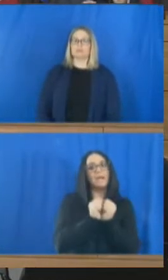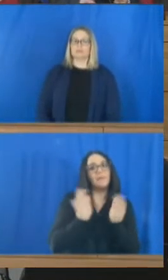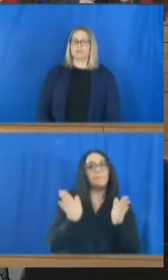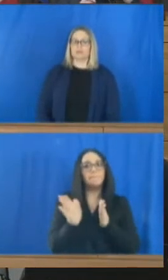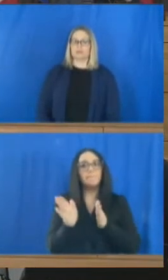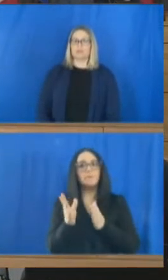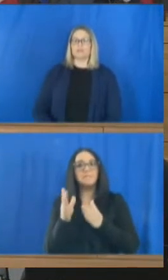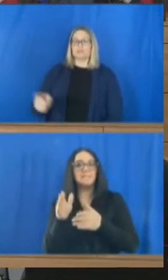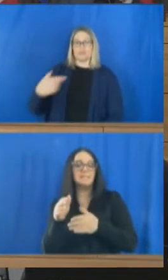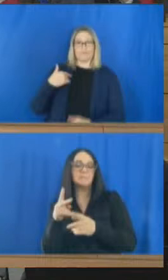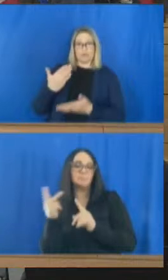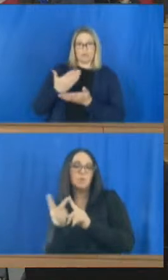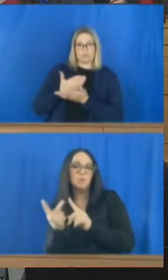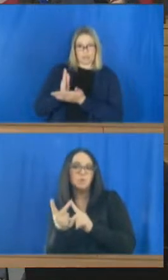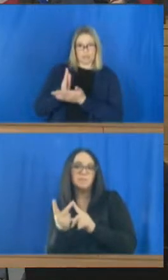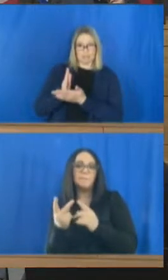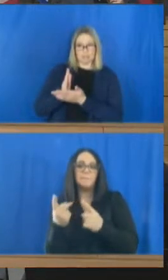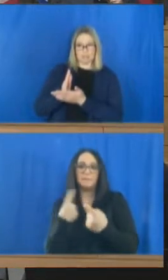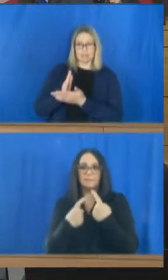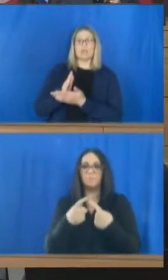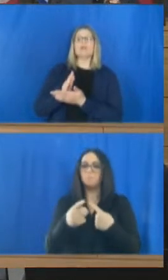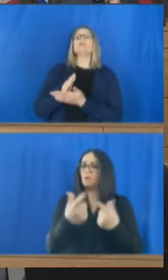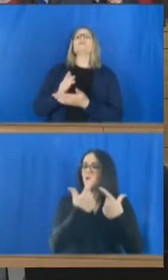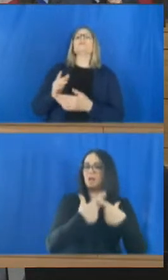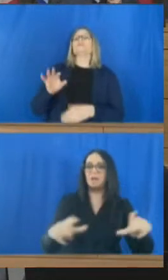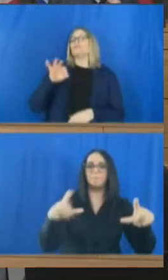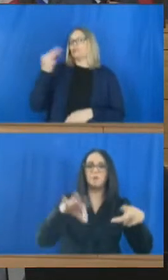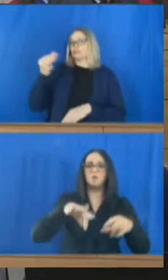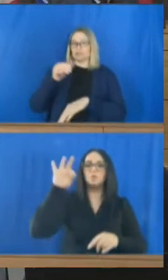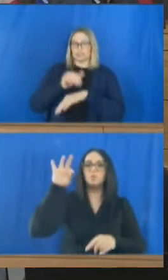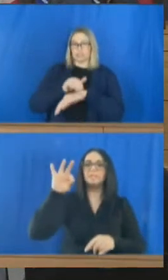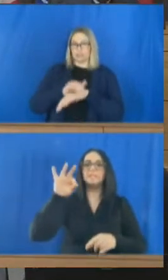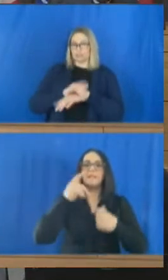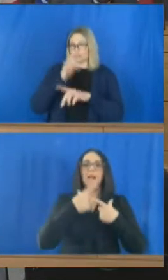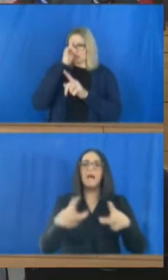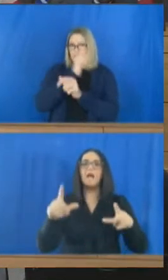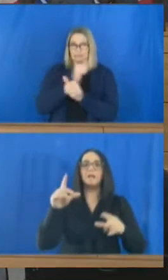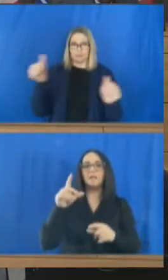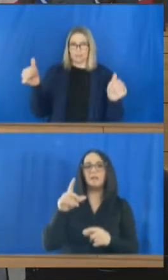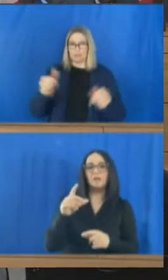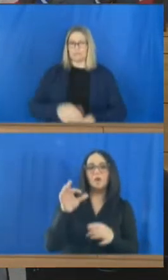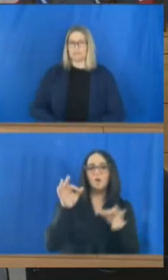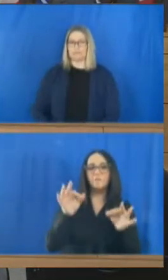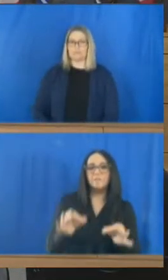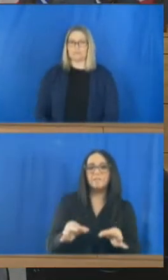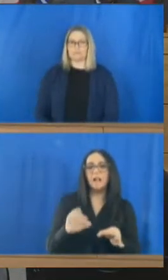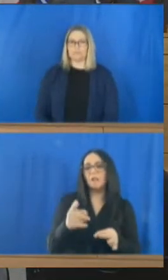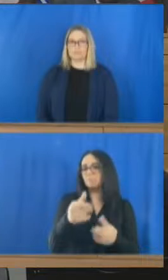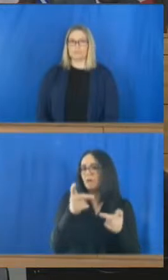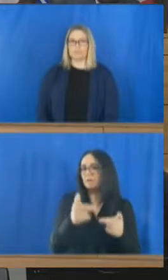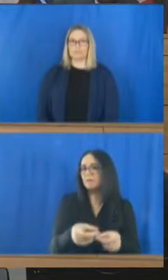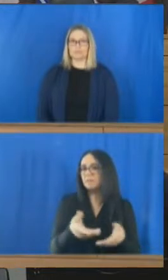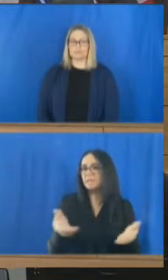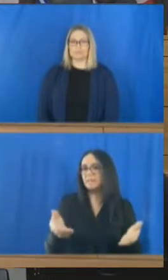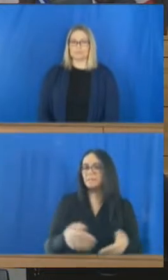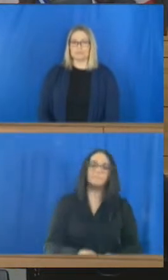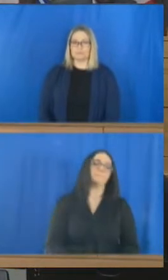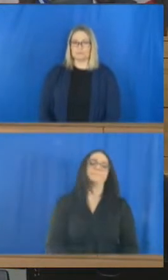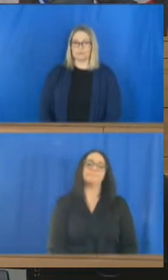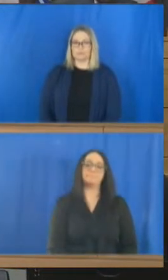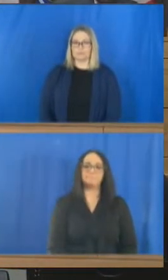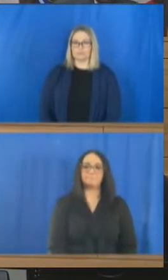avez le droit de poser vos questions dans la langue officielle de votre choix. Chaque journaliste aura une question et